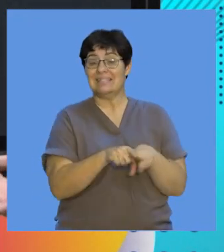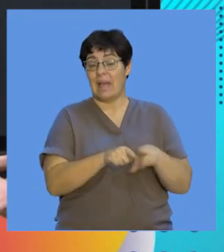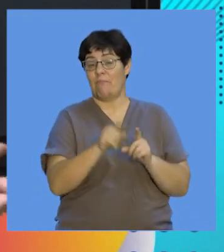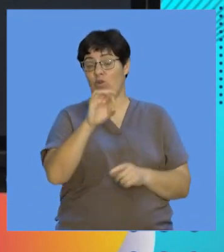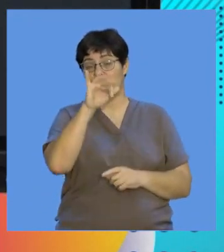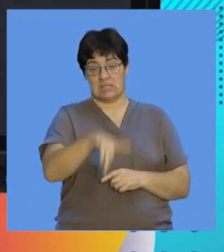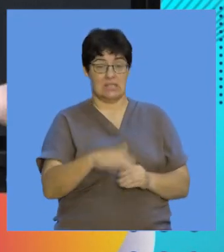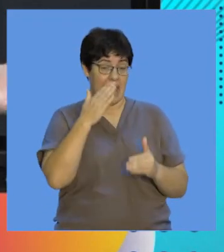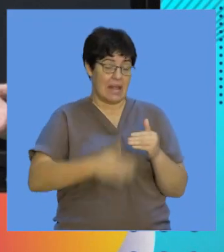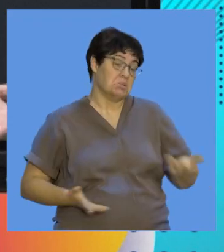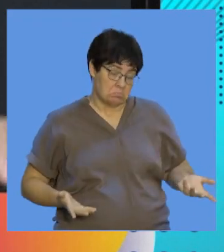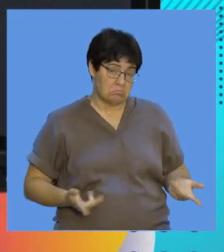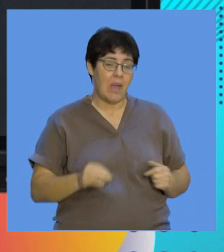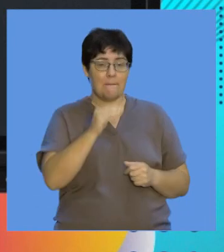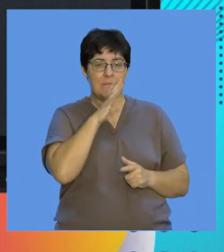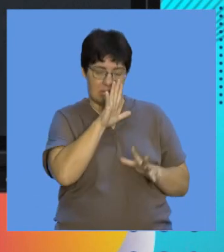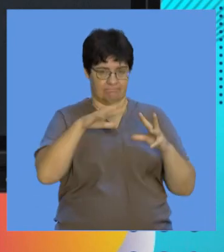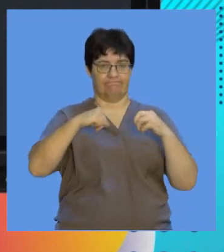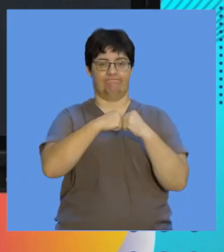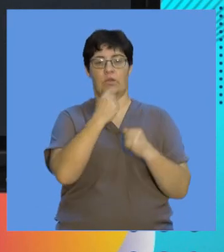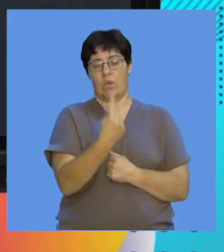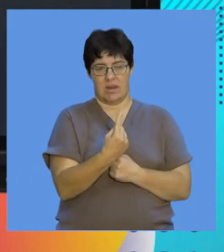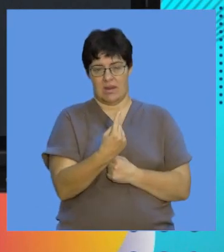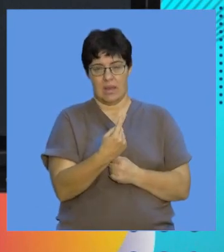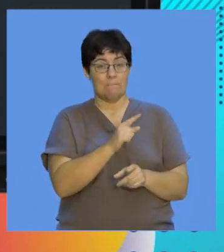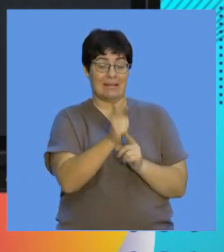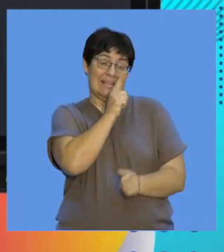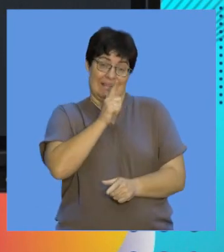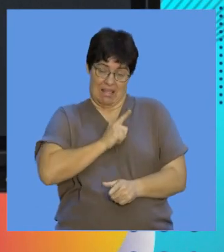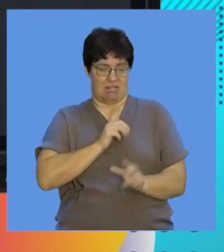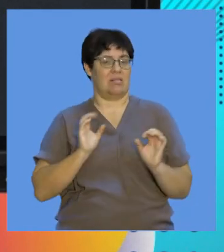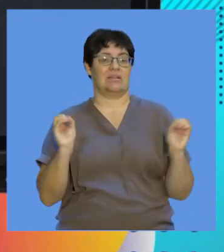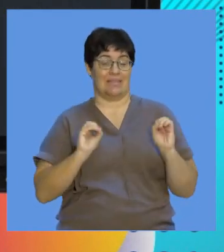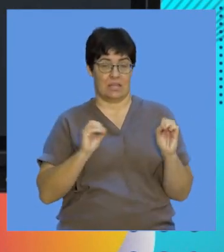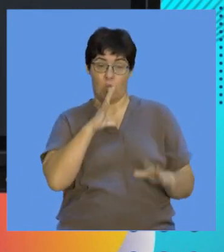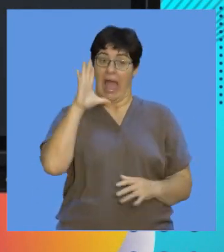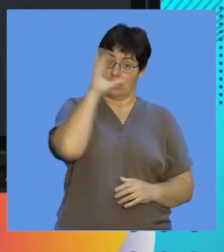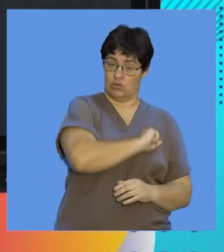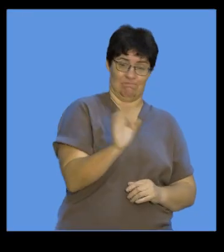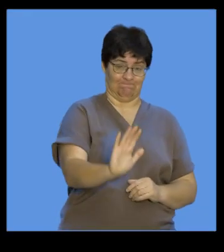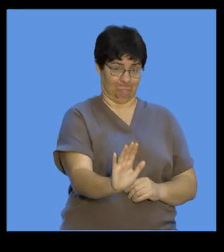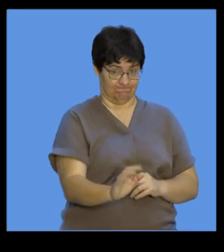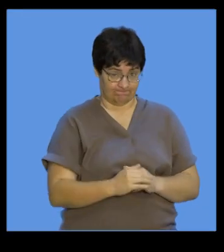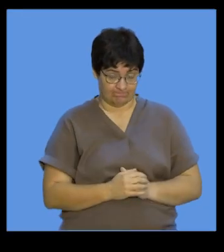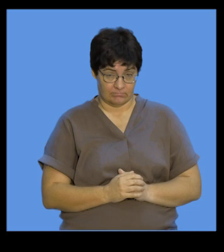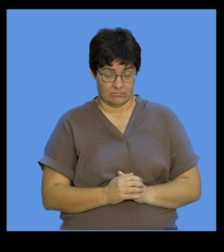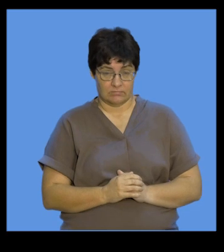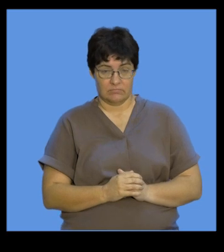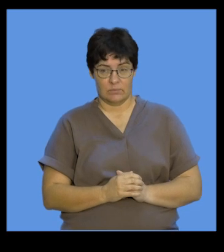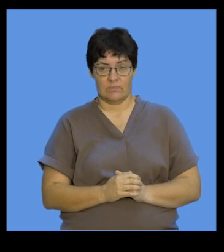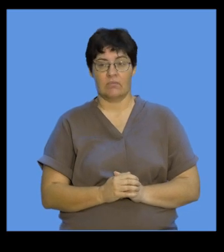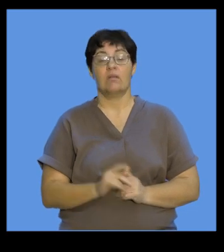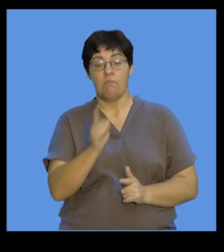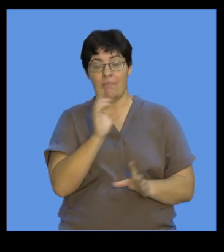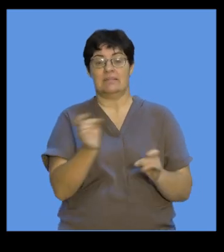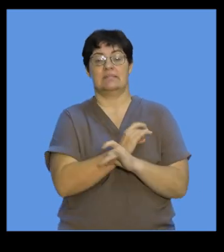at the end. Then they became one. But they didn't tell us that. So don't make that assumption. So we have to